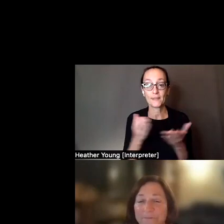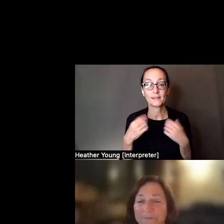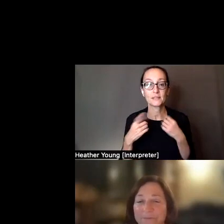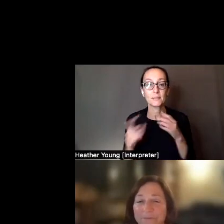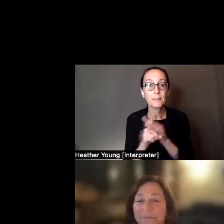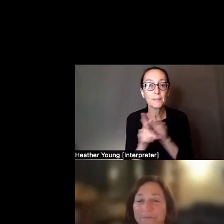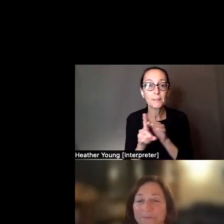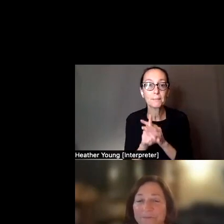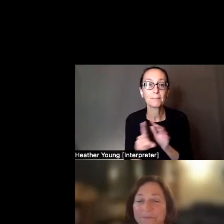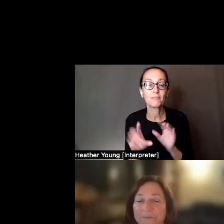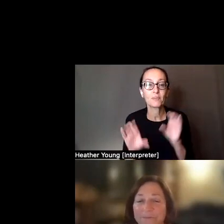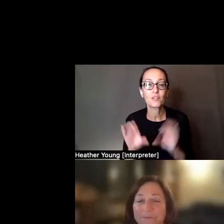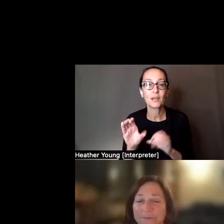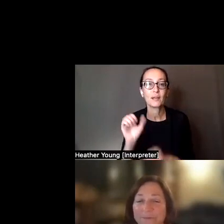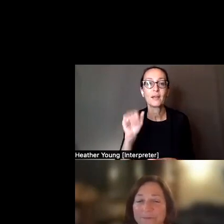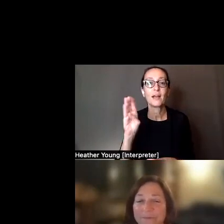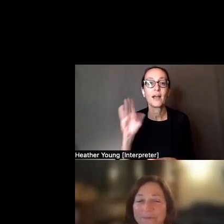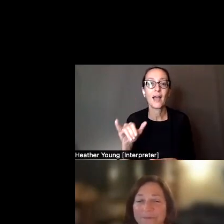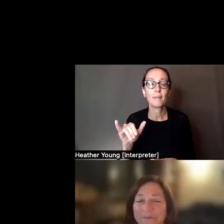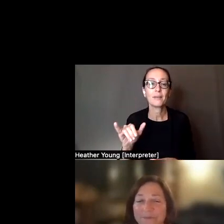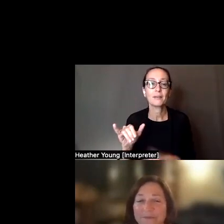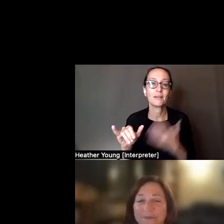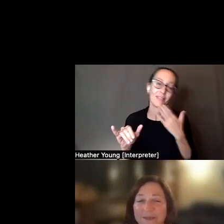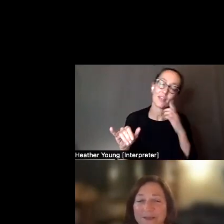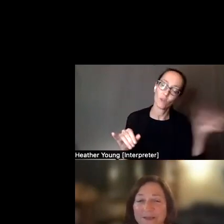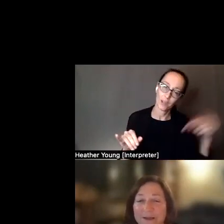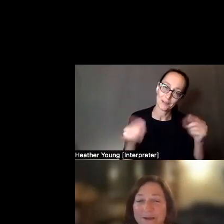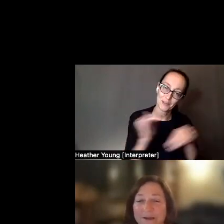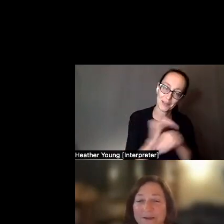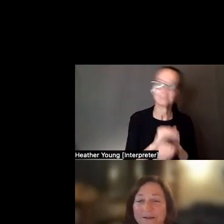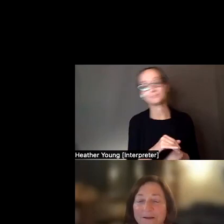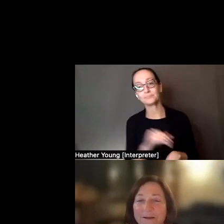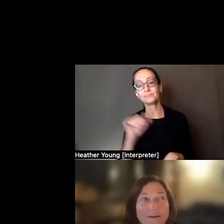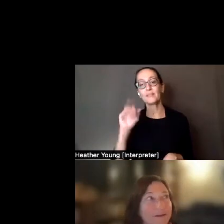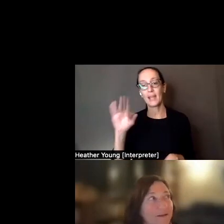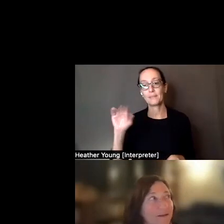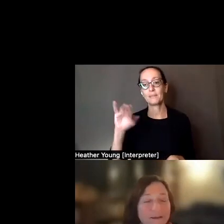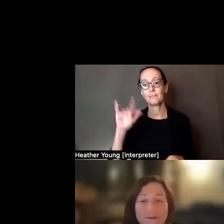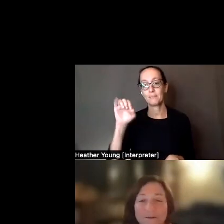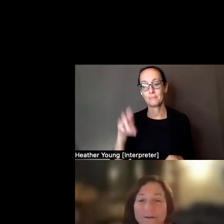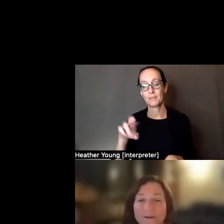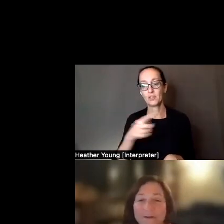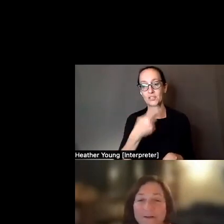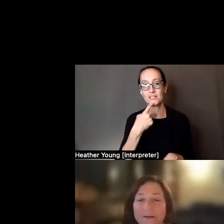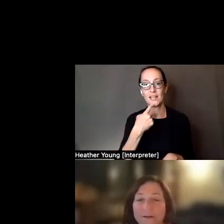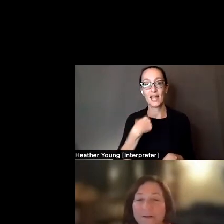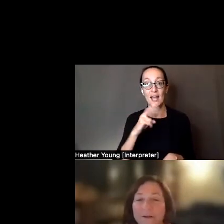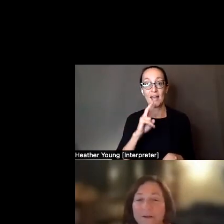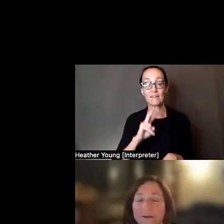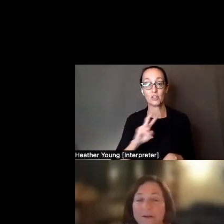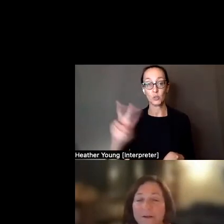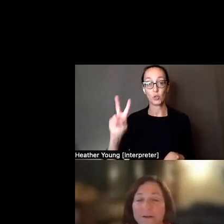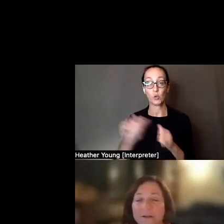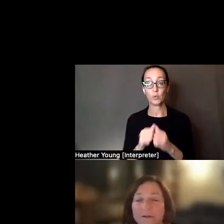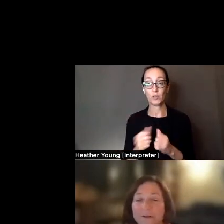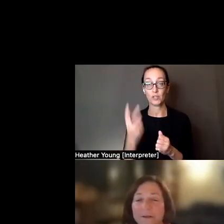chat. So Abby, thank you so much for coming tonight. Abby Miller says, I have a 2-year-old with 2 cochlear implants.